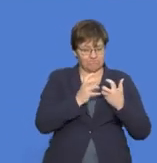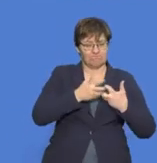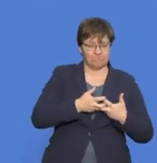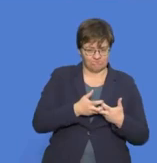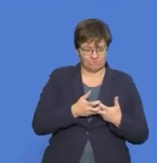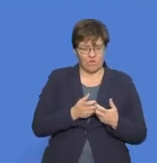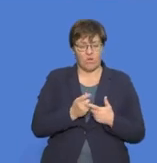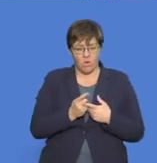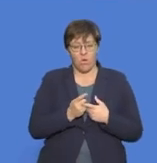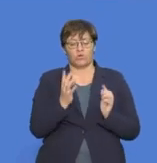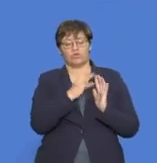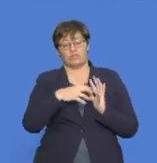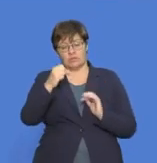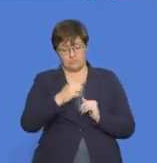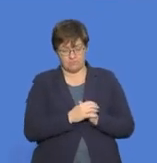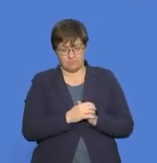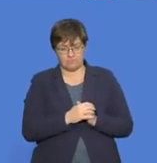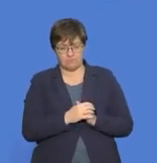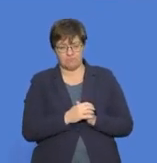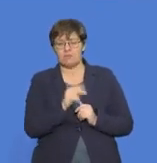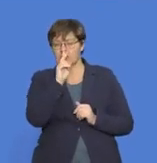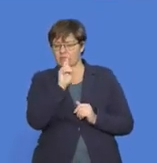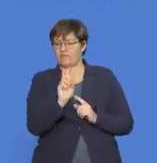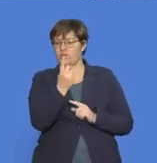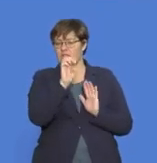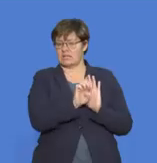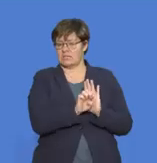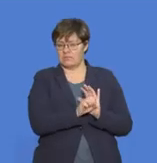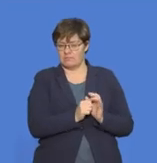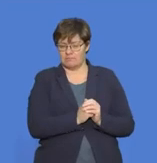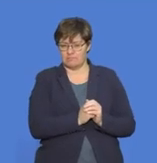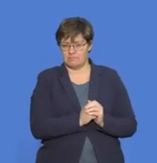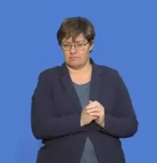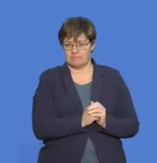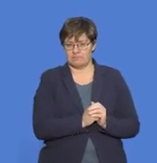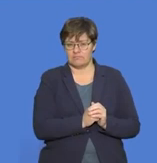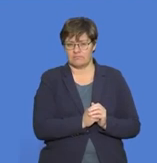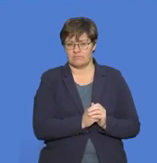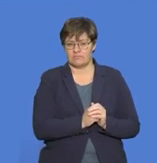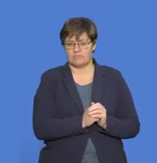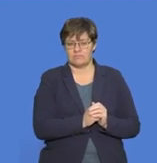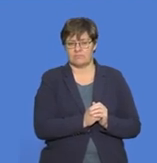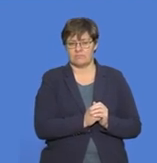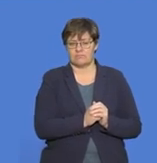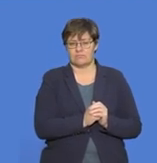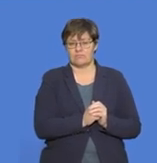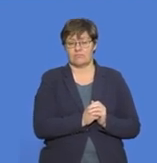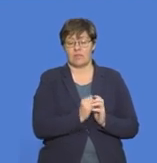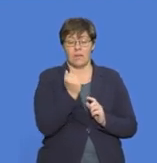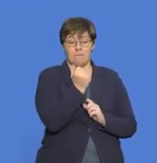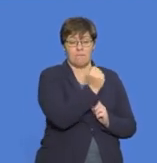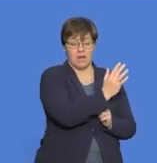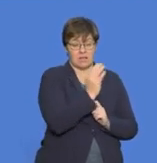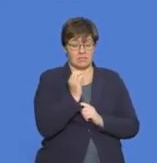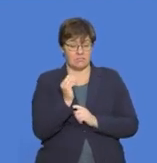these experiments on transpiration. So let's have a look at this first example. So it's two